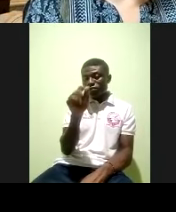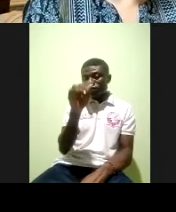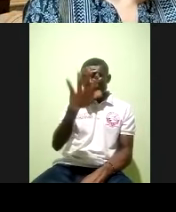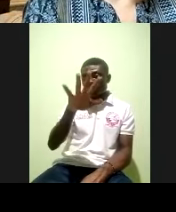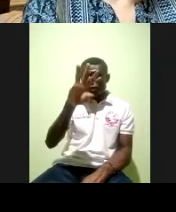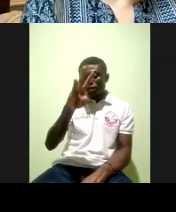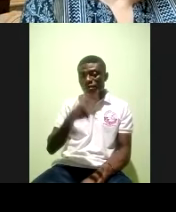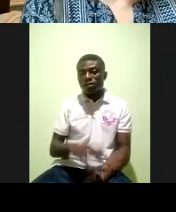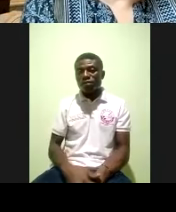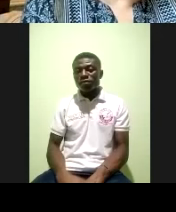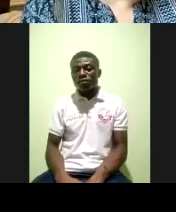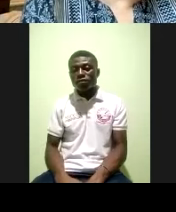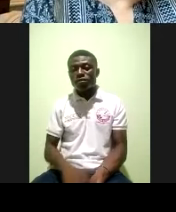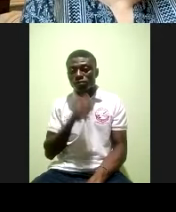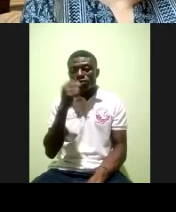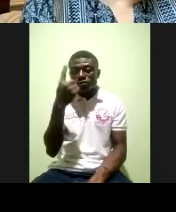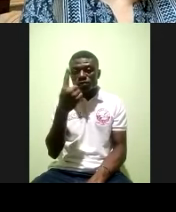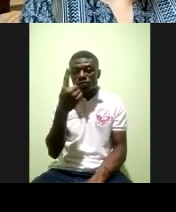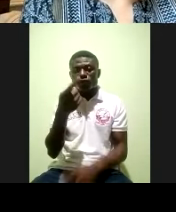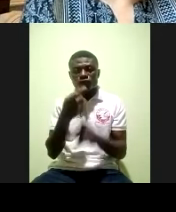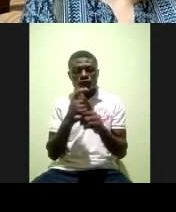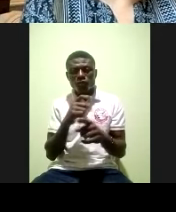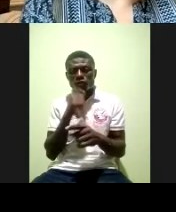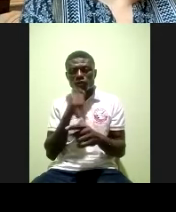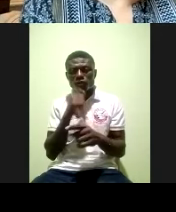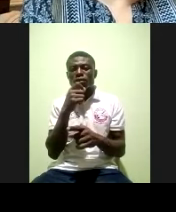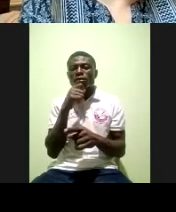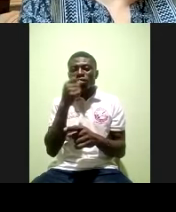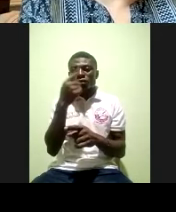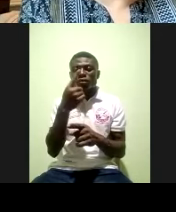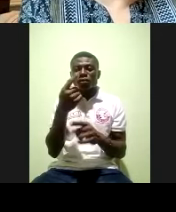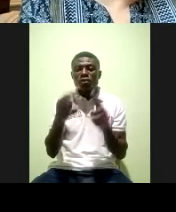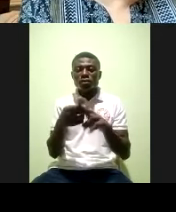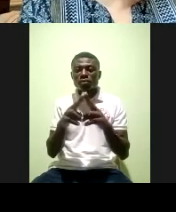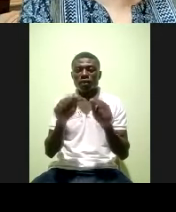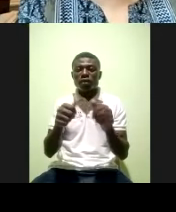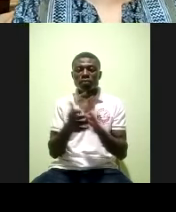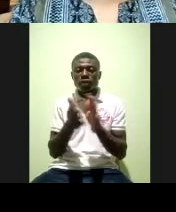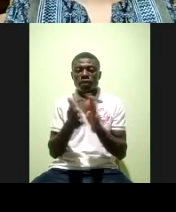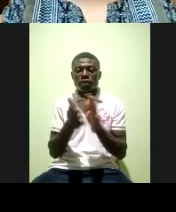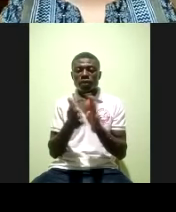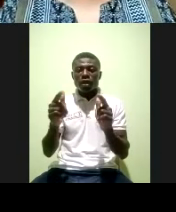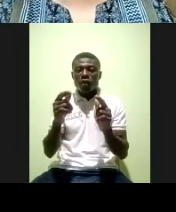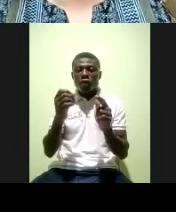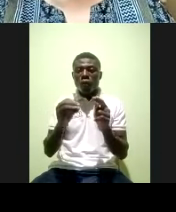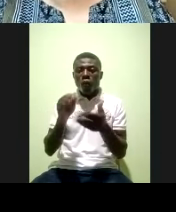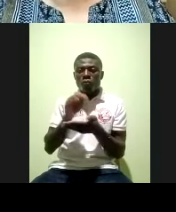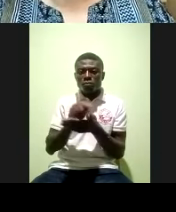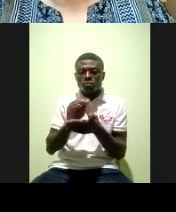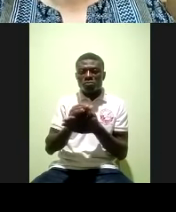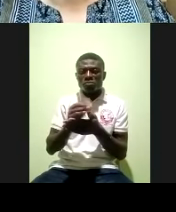56. They don't understand from this number could be bigger and this could be smaller. They have a challenge